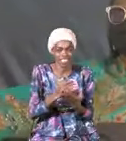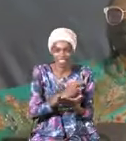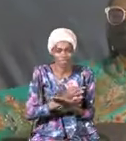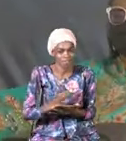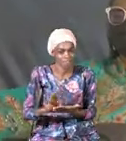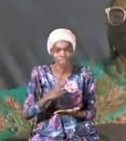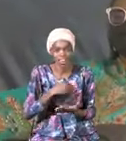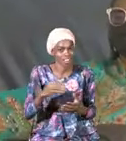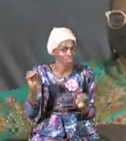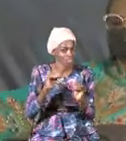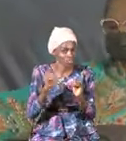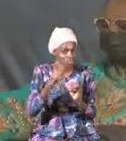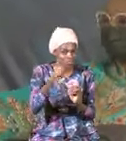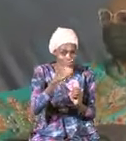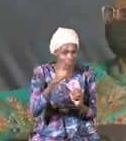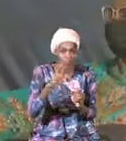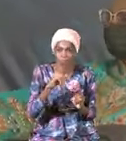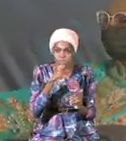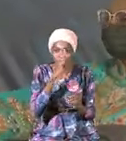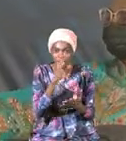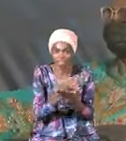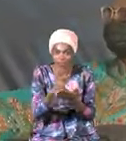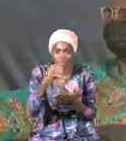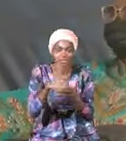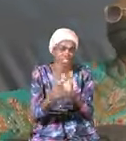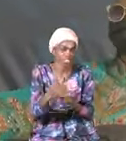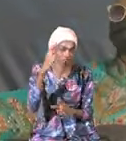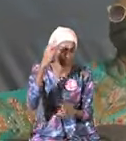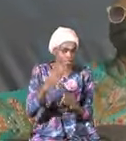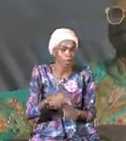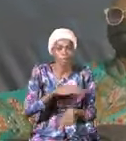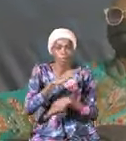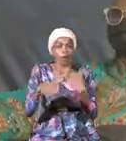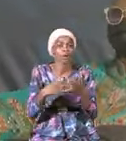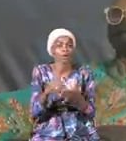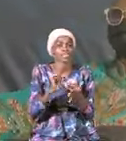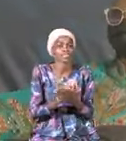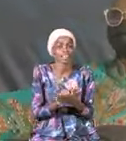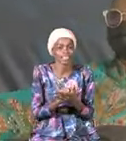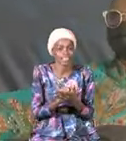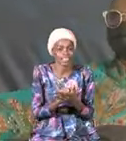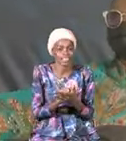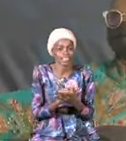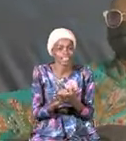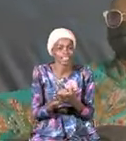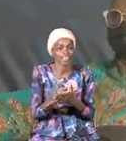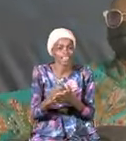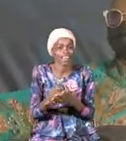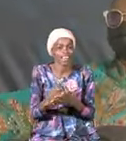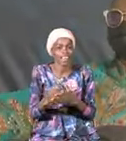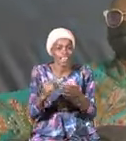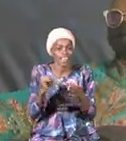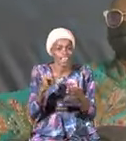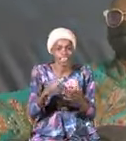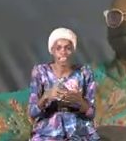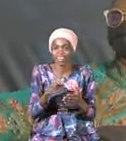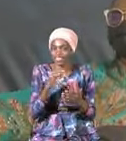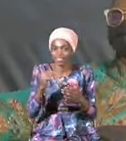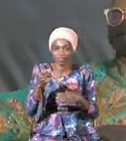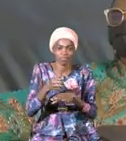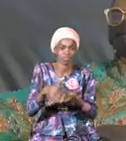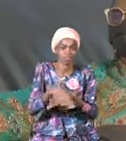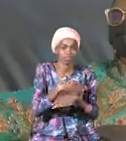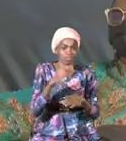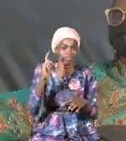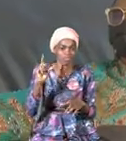none of you will be a failure. All that you have learned during this Impact 2022,